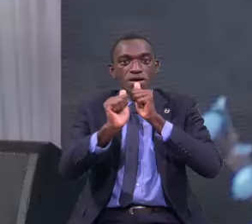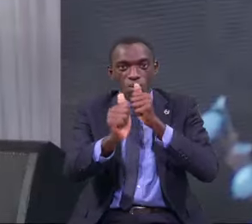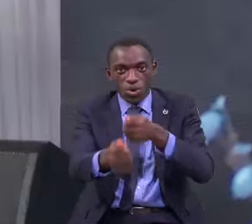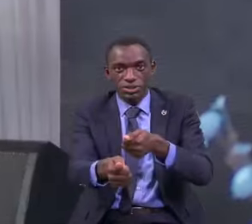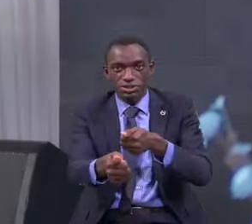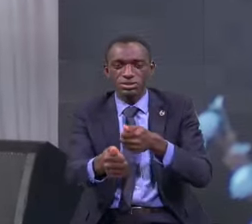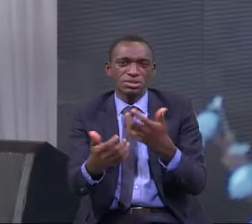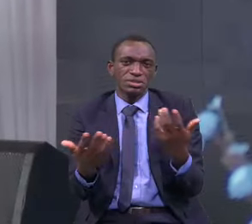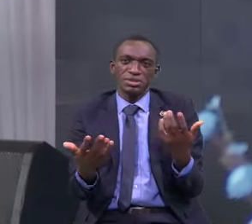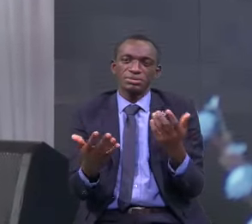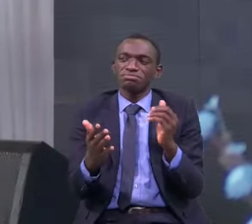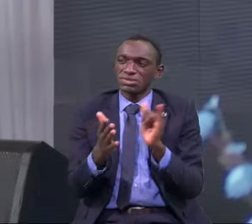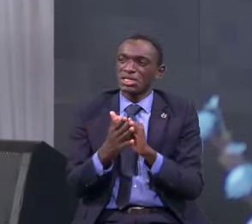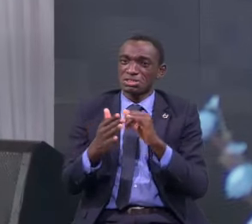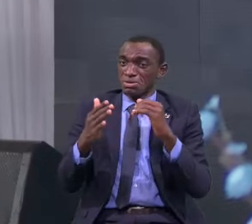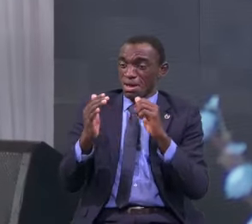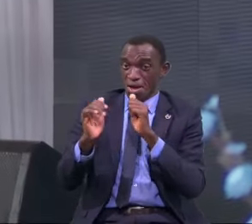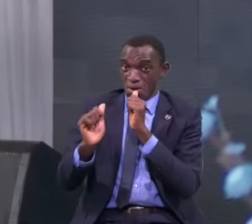That award is clapping.